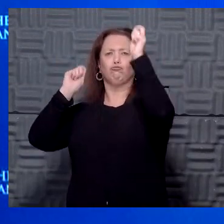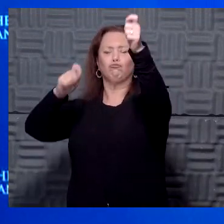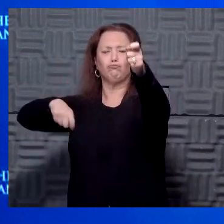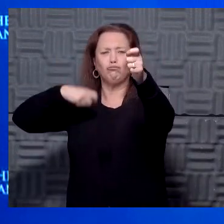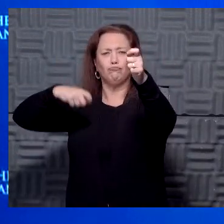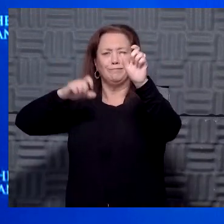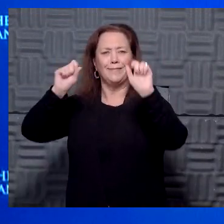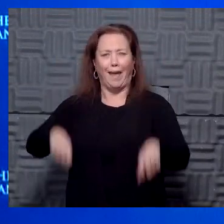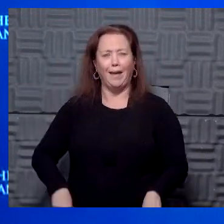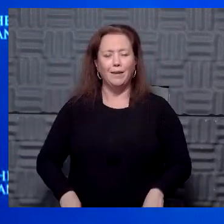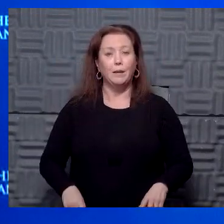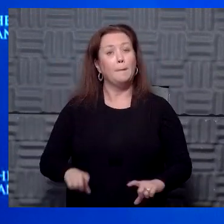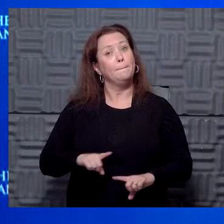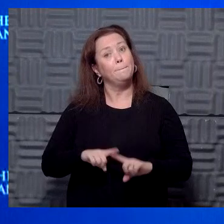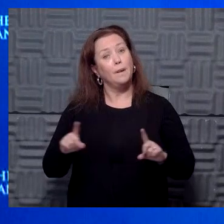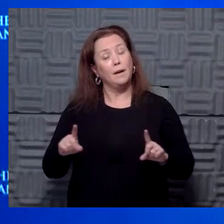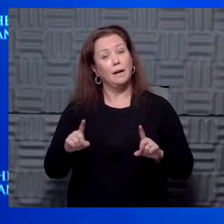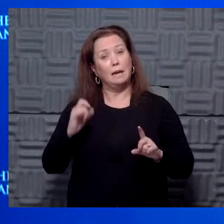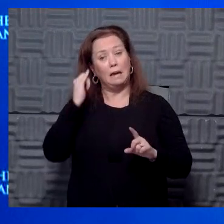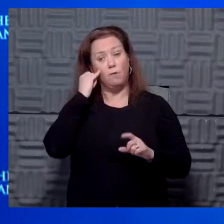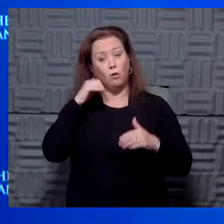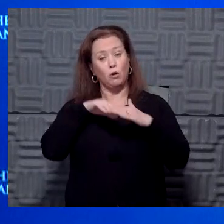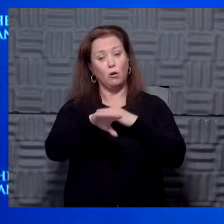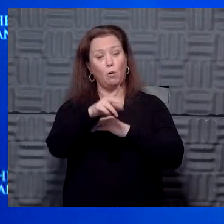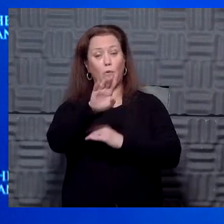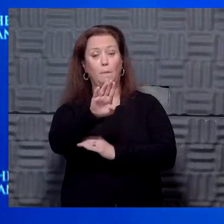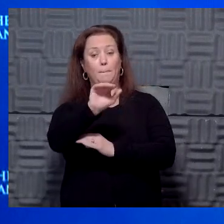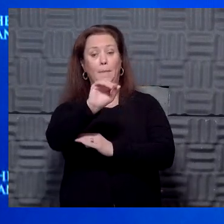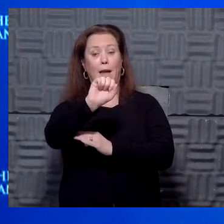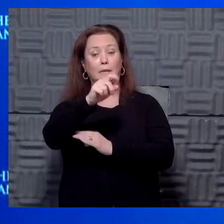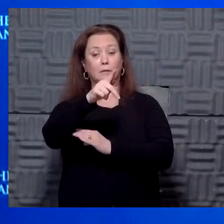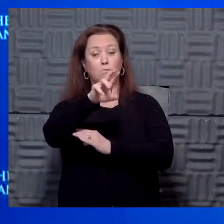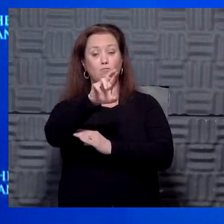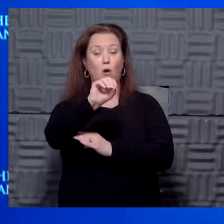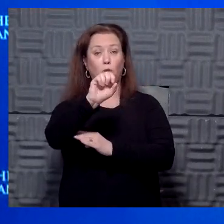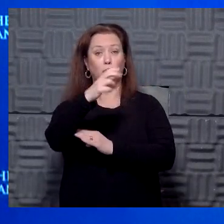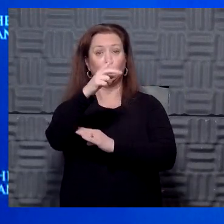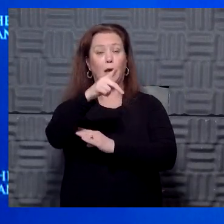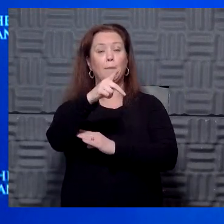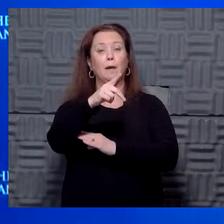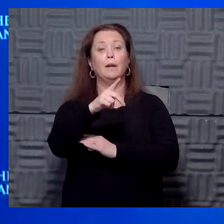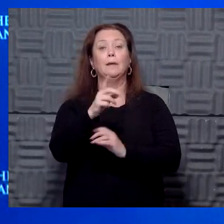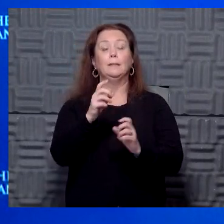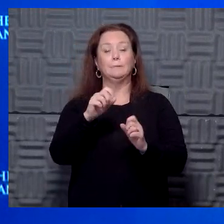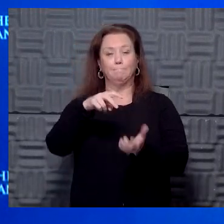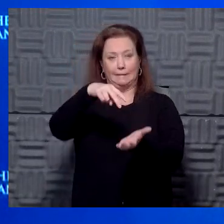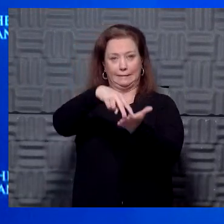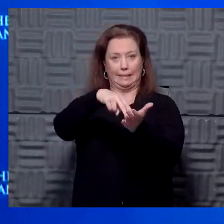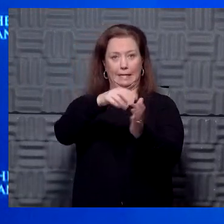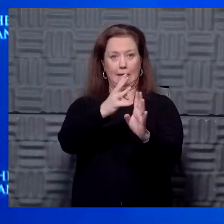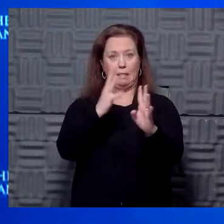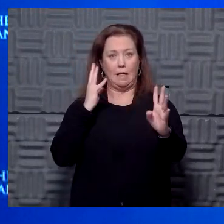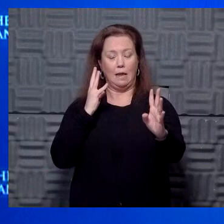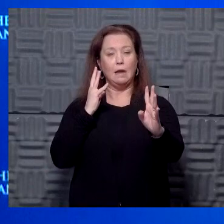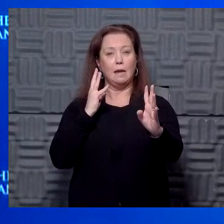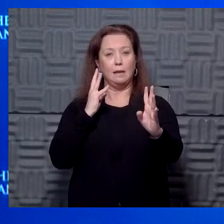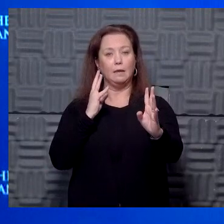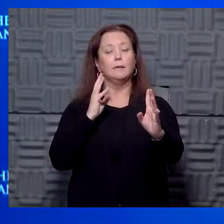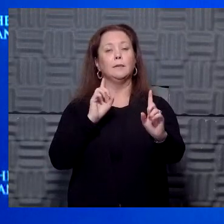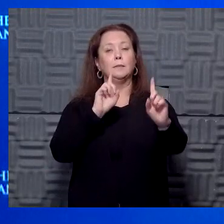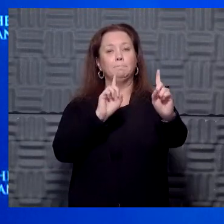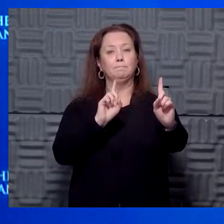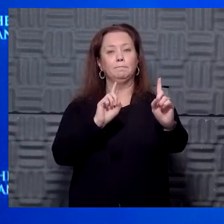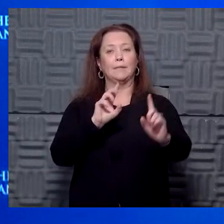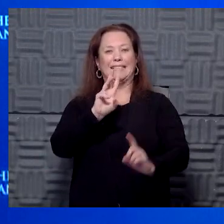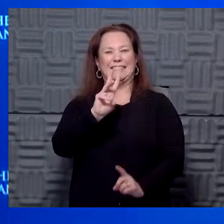Go for it. But if you're going to go to the Bass Pro Shop, then get a line, practice social distancing